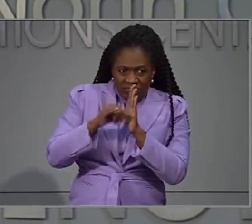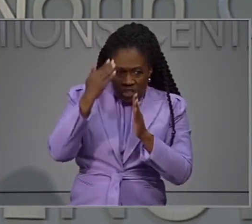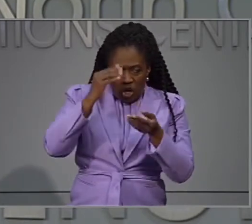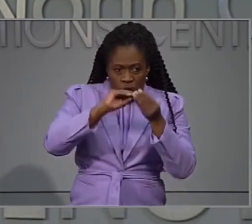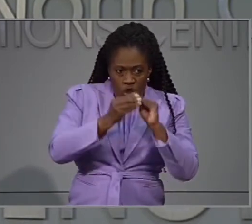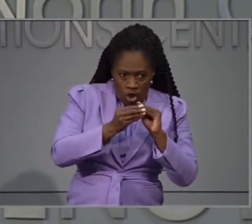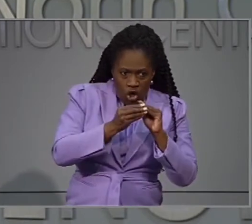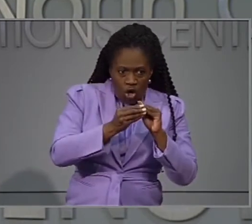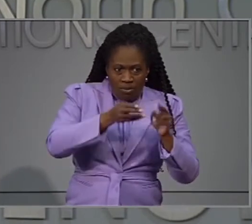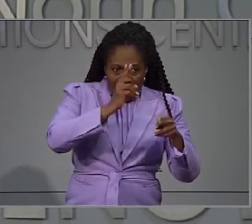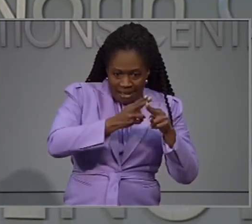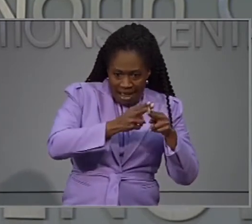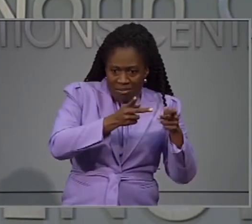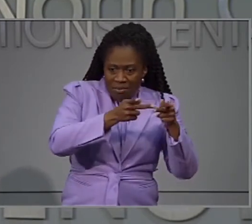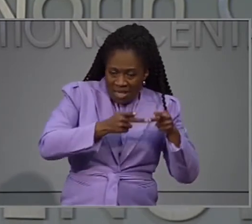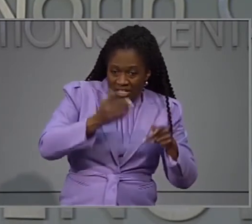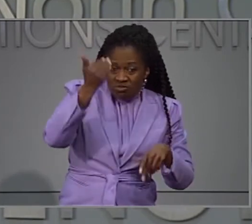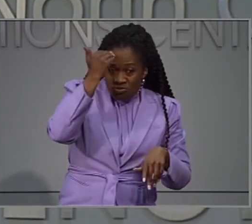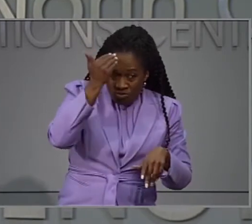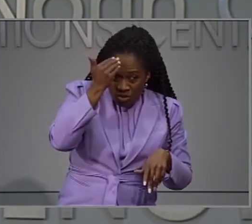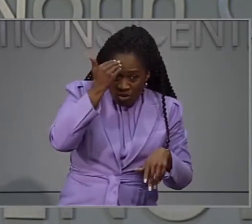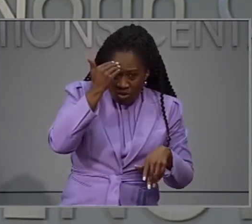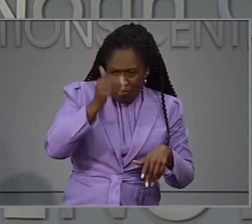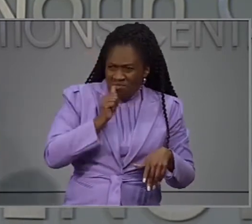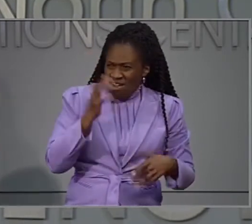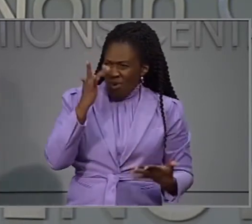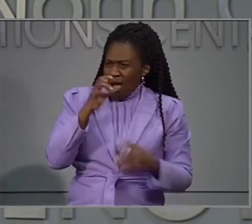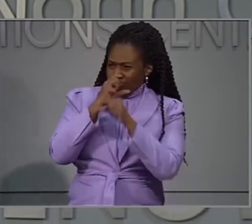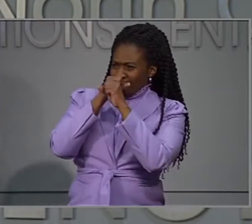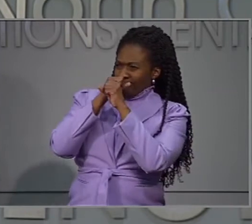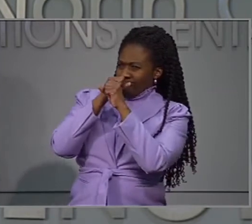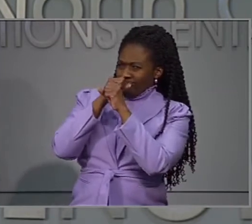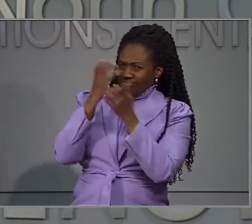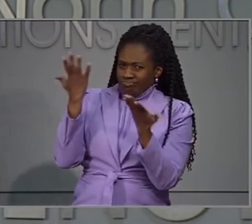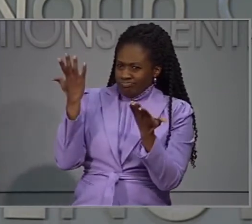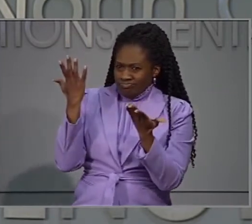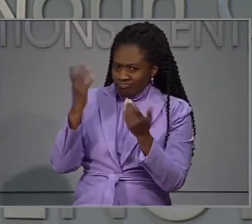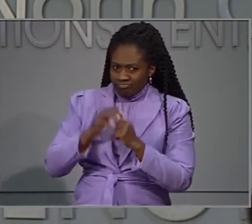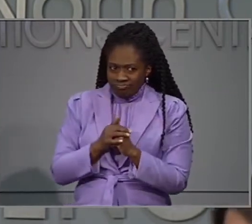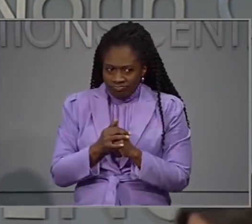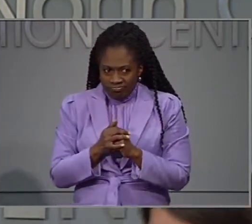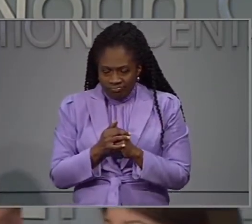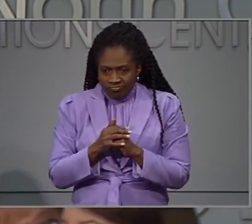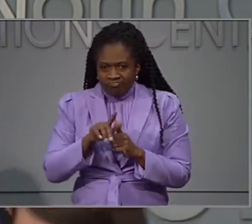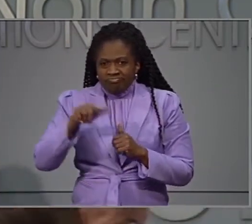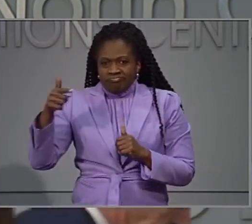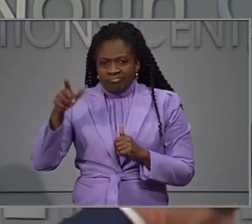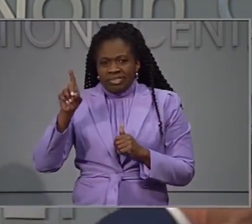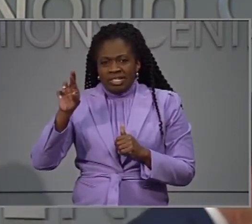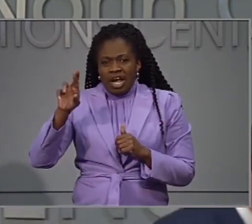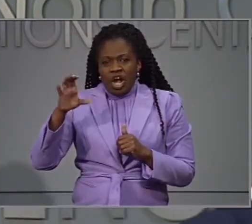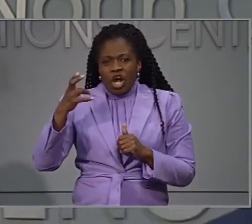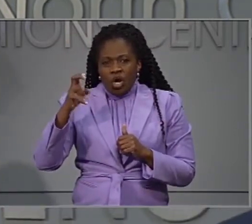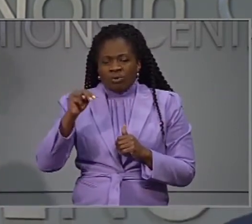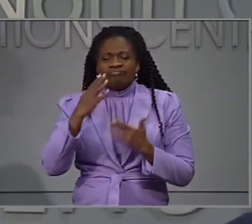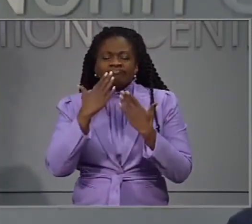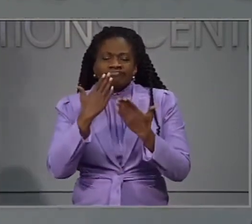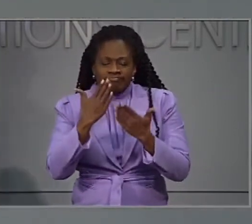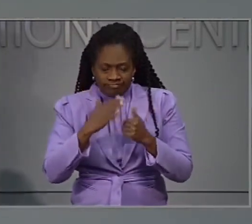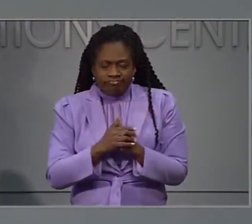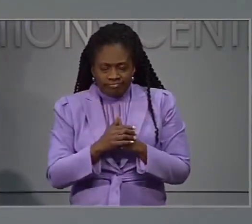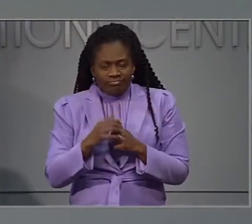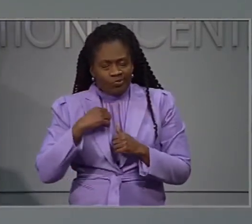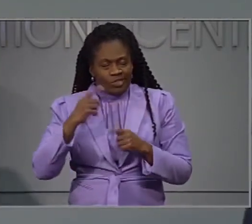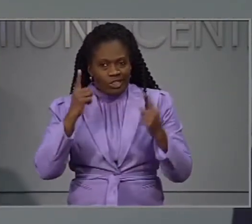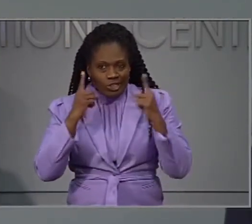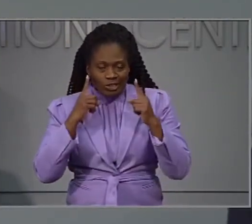state mandate a process to make it uniform for everyone? Dr. Phil. Yes, thank you. We